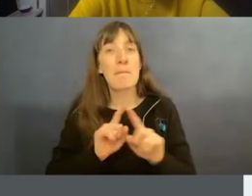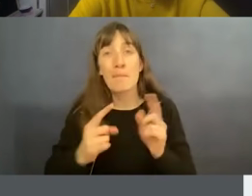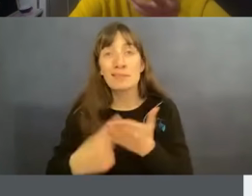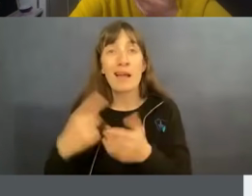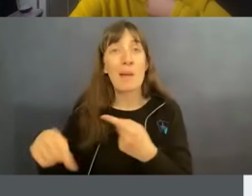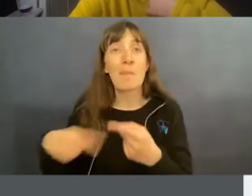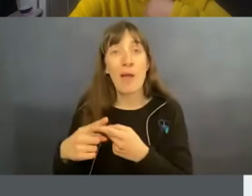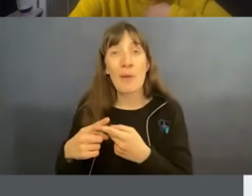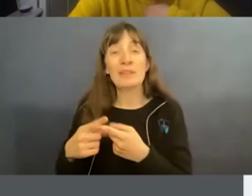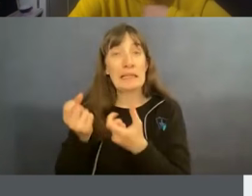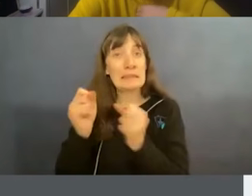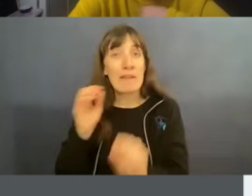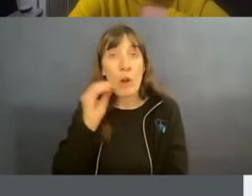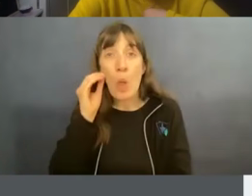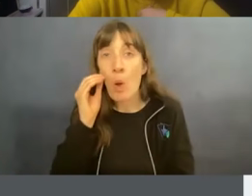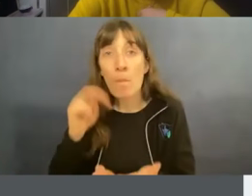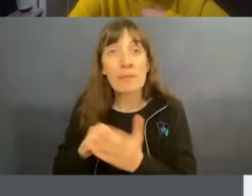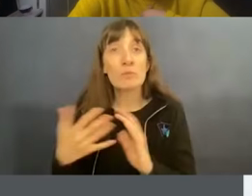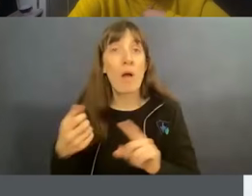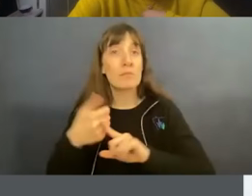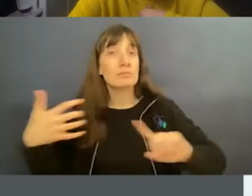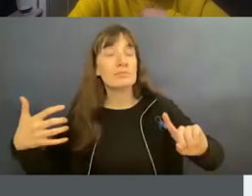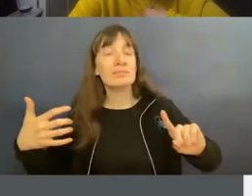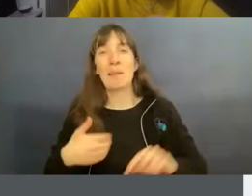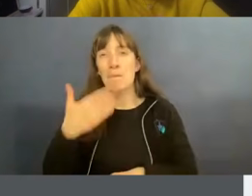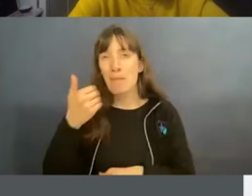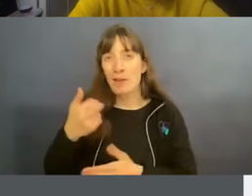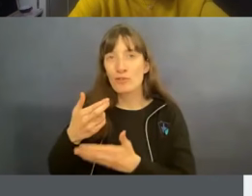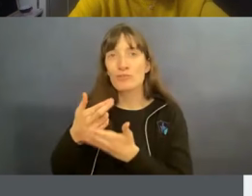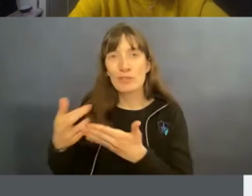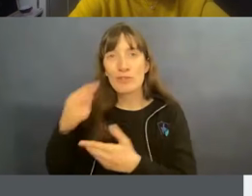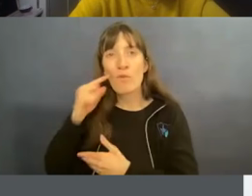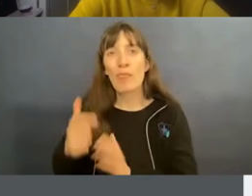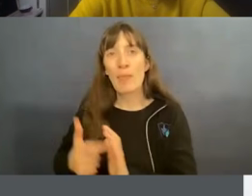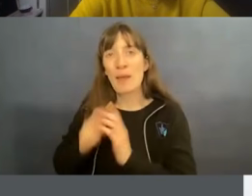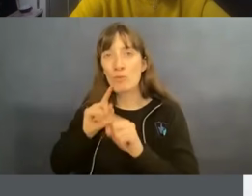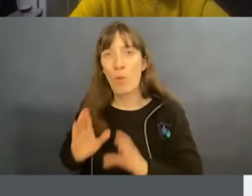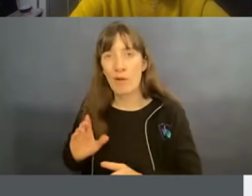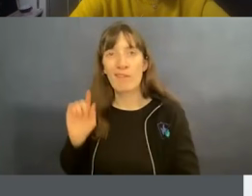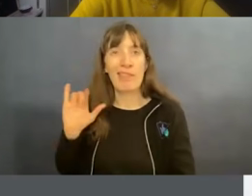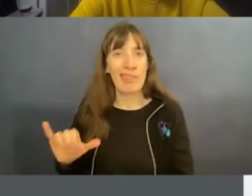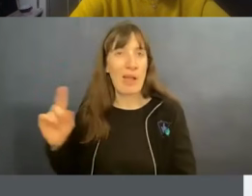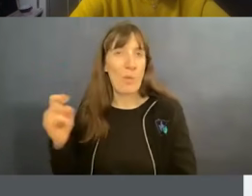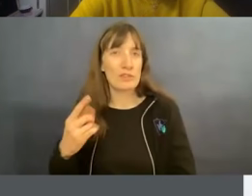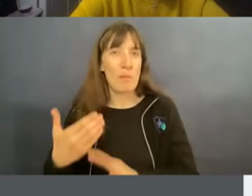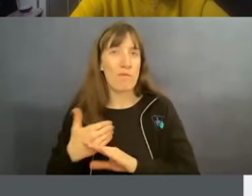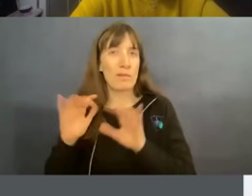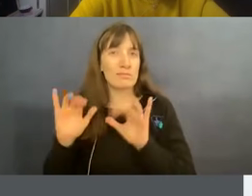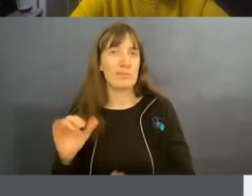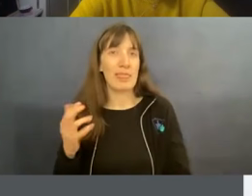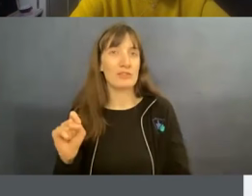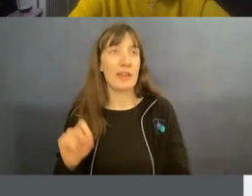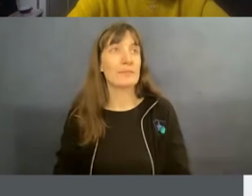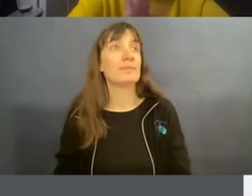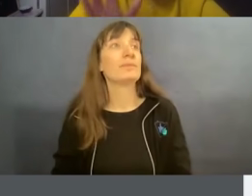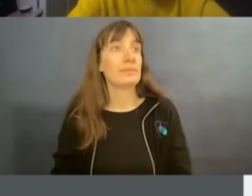So this is probably a better resource for that mandated reporter question. And they talk about hand safety planning,